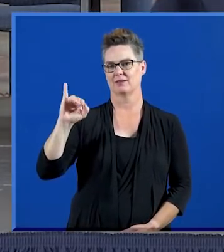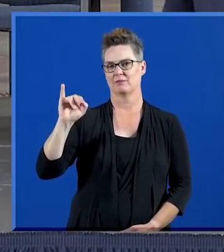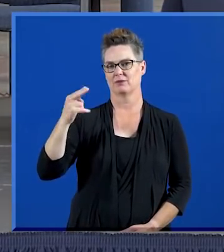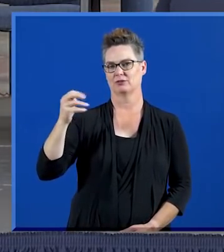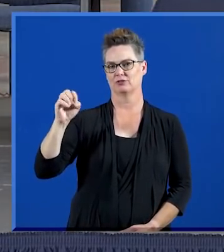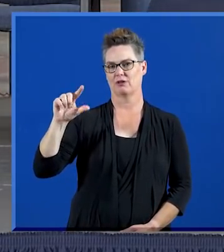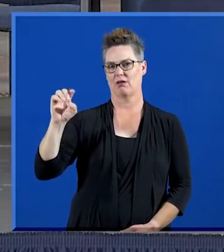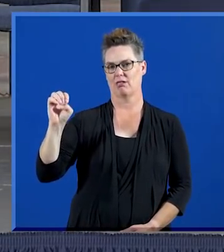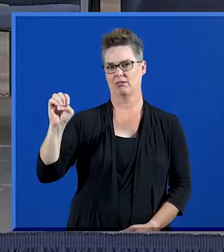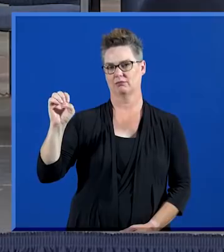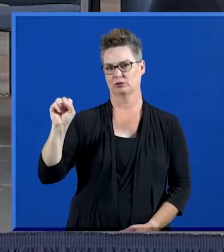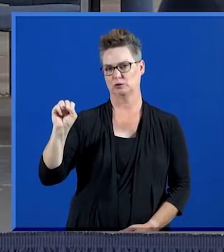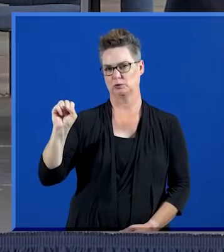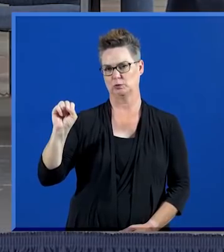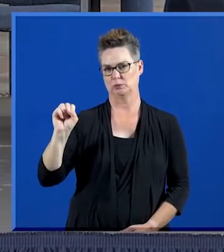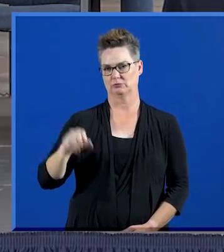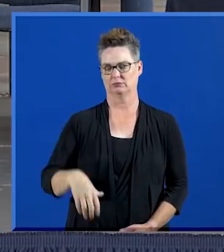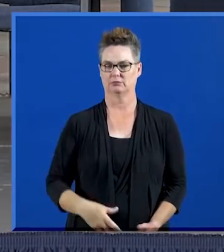Michelle Shu.